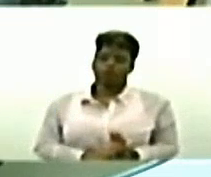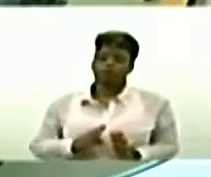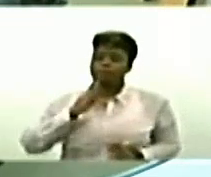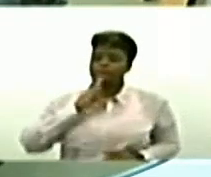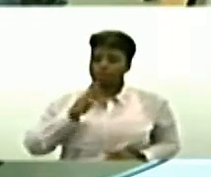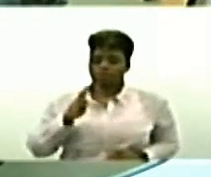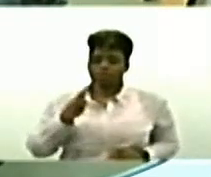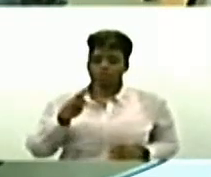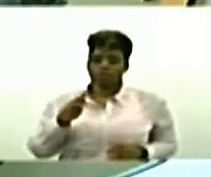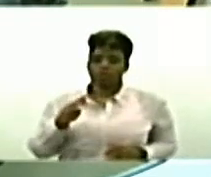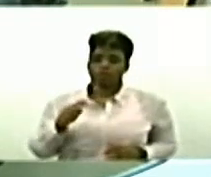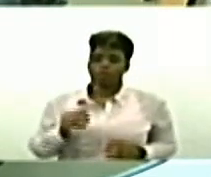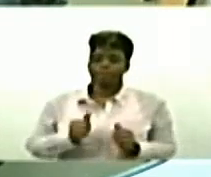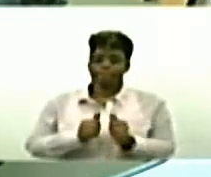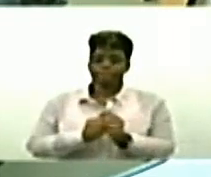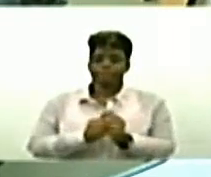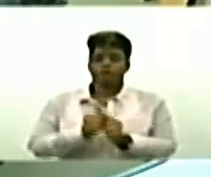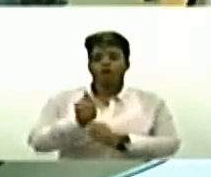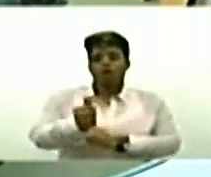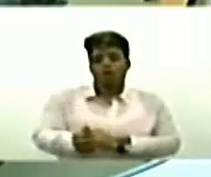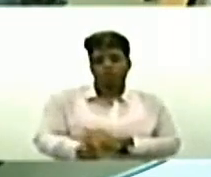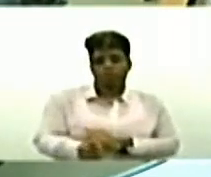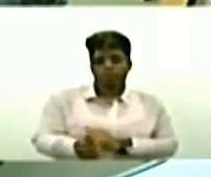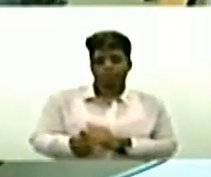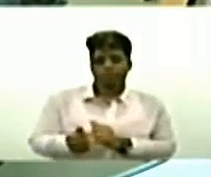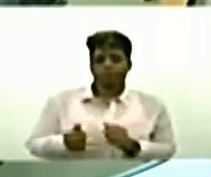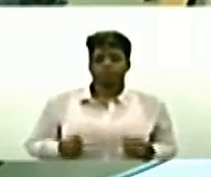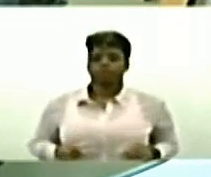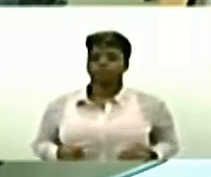be passed.